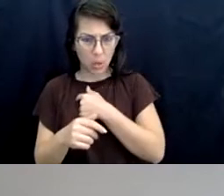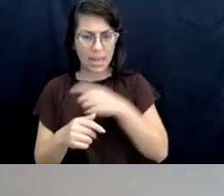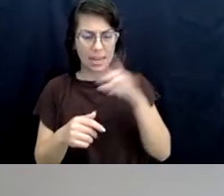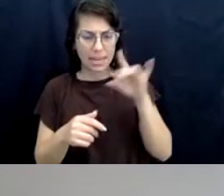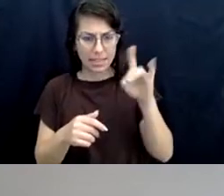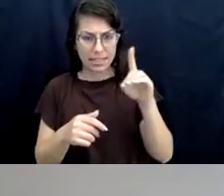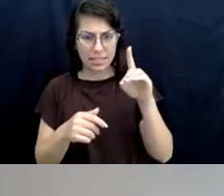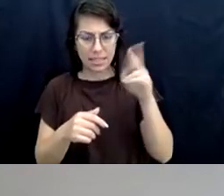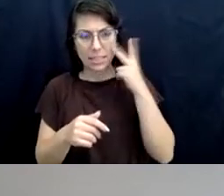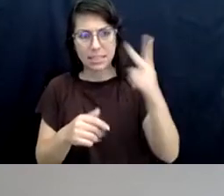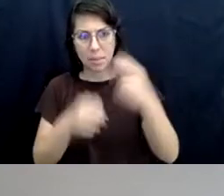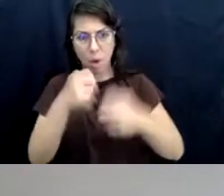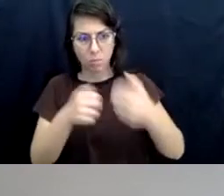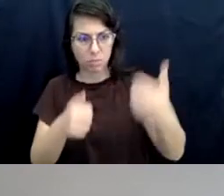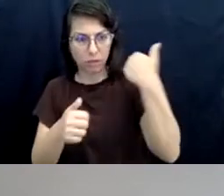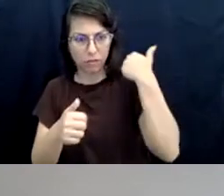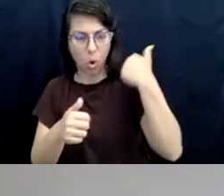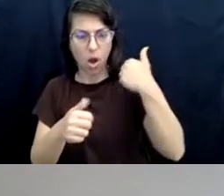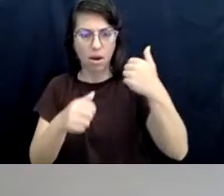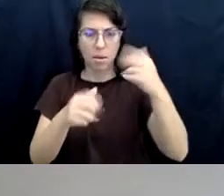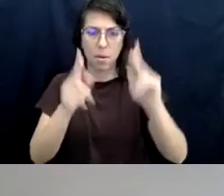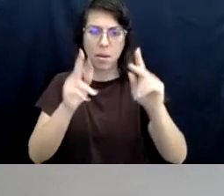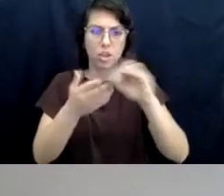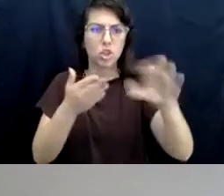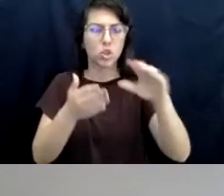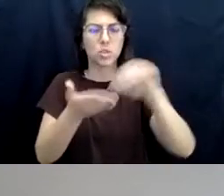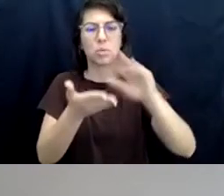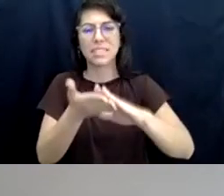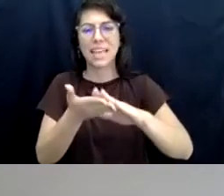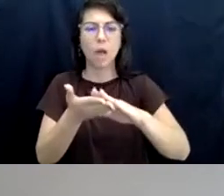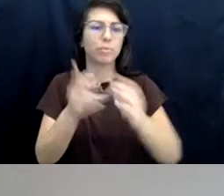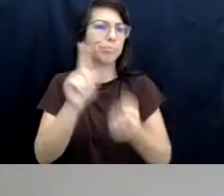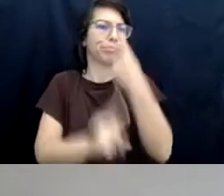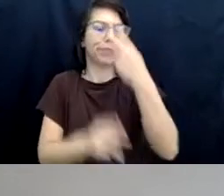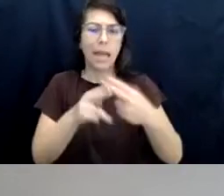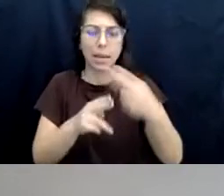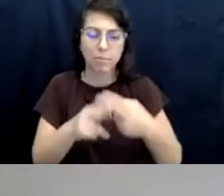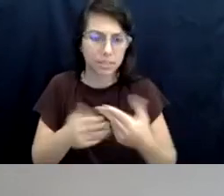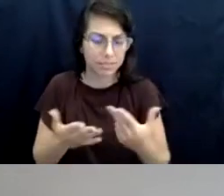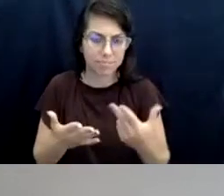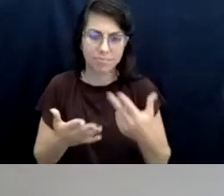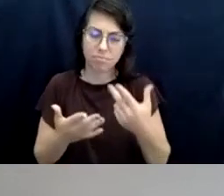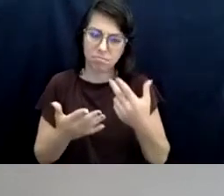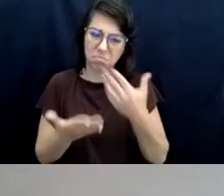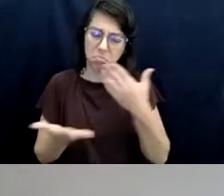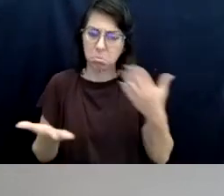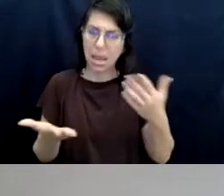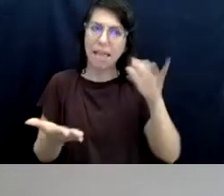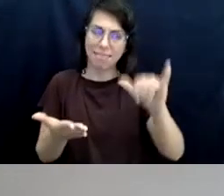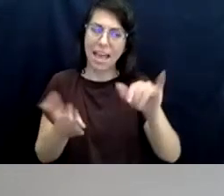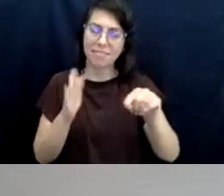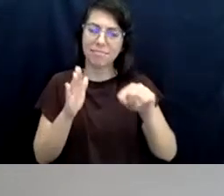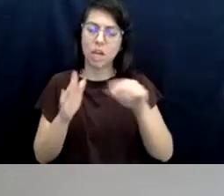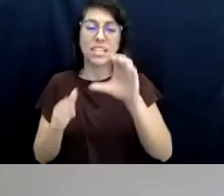So unfortunately, the college took away that ability, which negatively impacted, of course, our trans students and